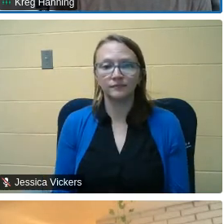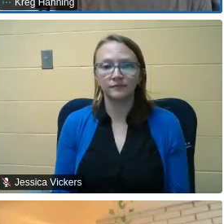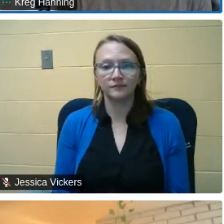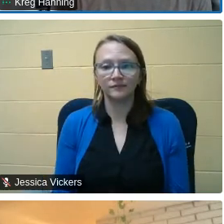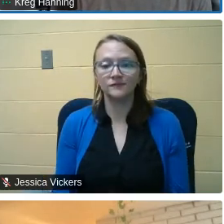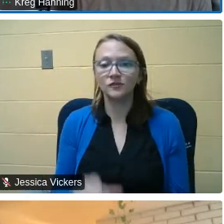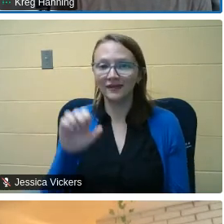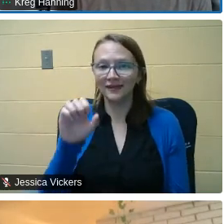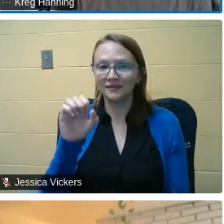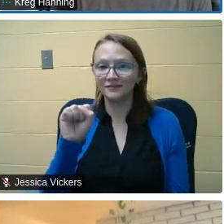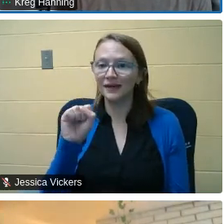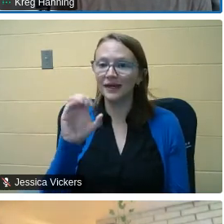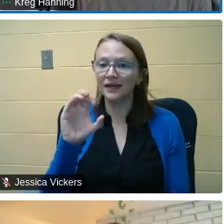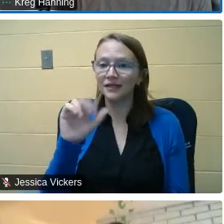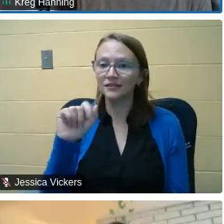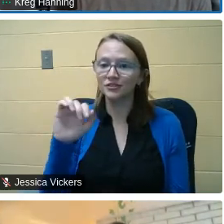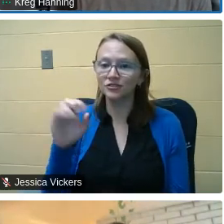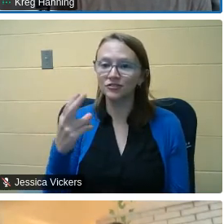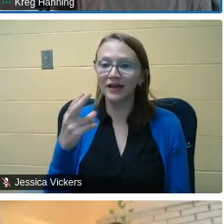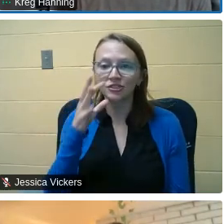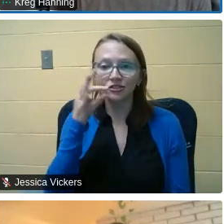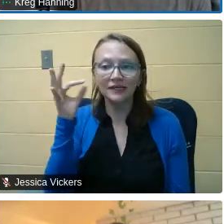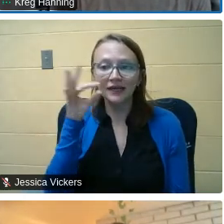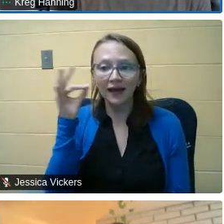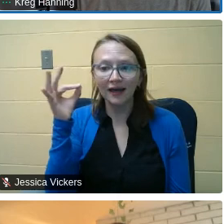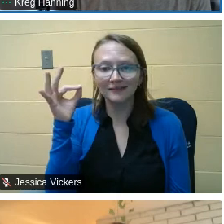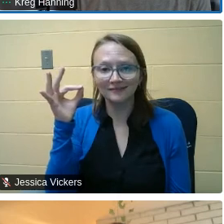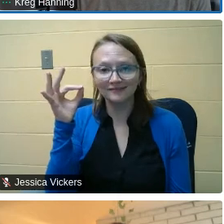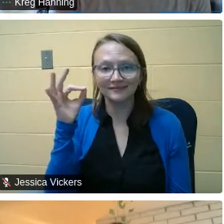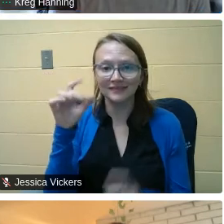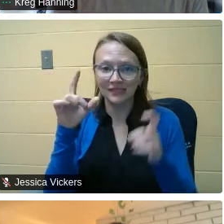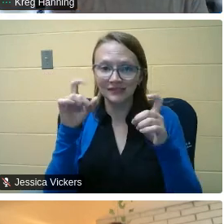Cat. Snap a picture.